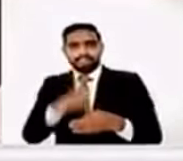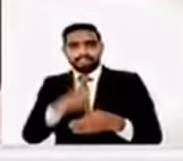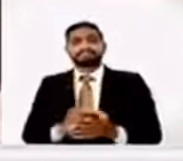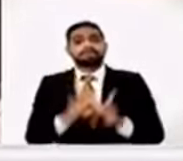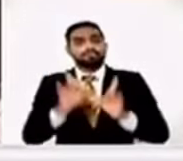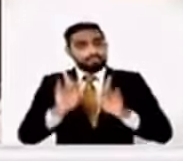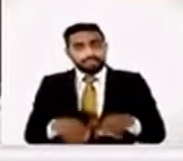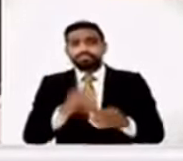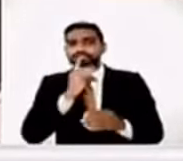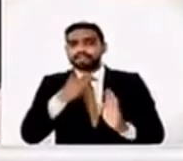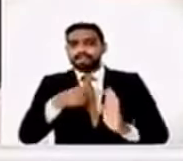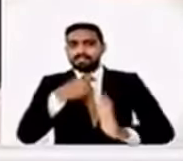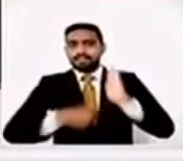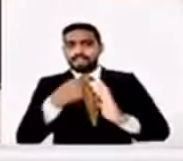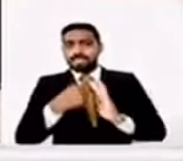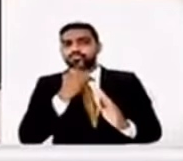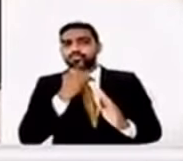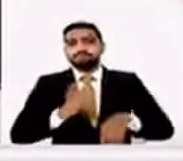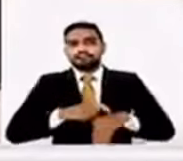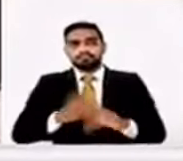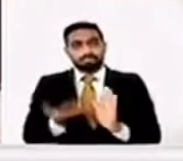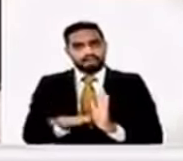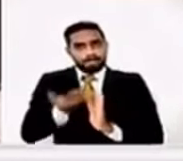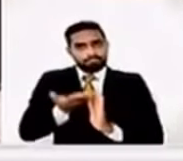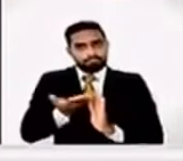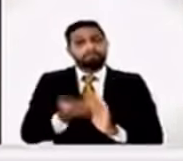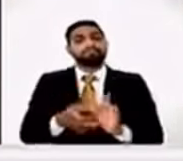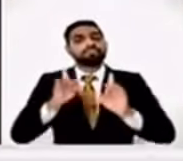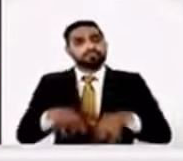opportunities within a broad national vision. Our